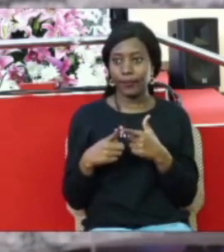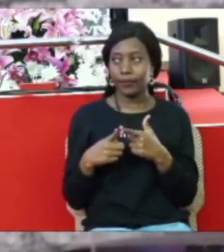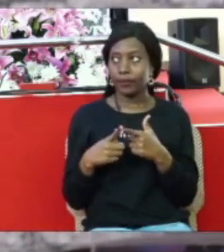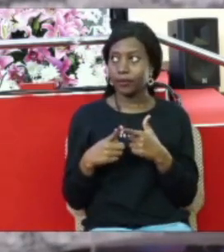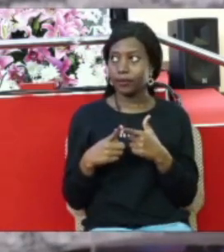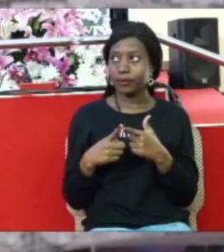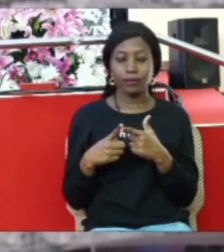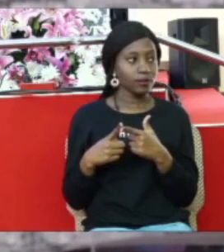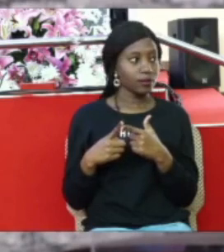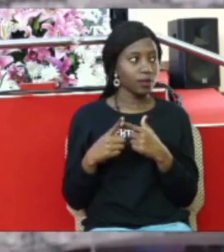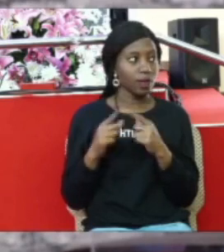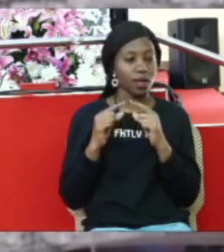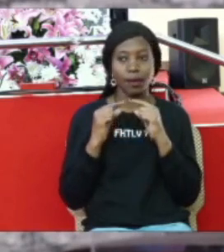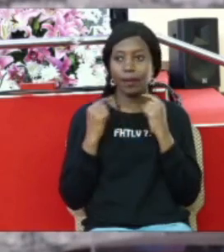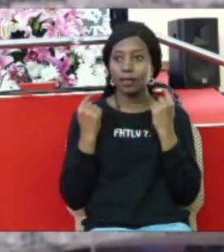Okay.